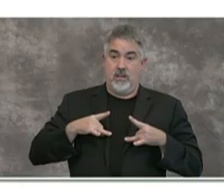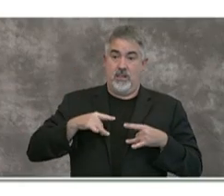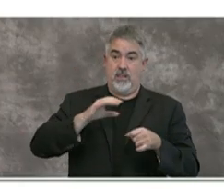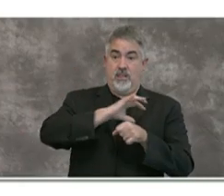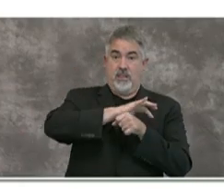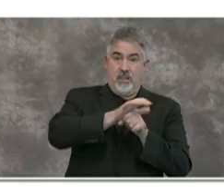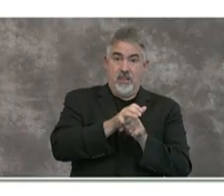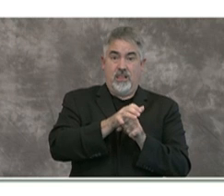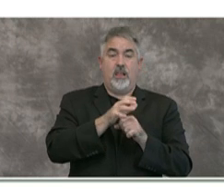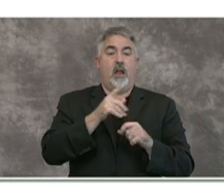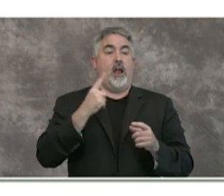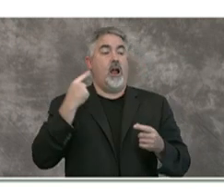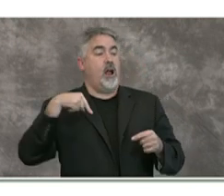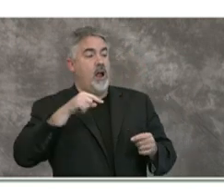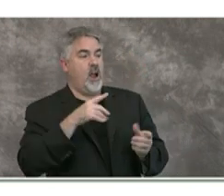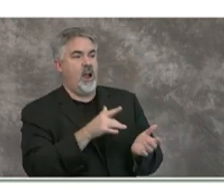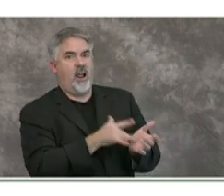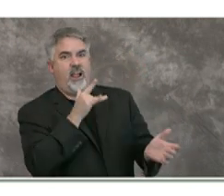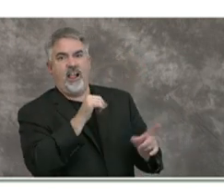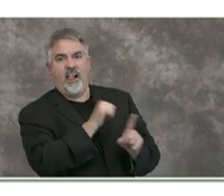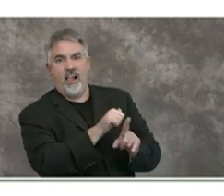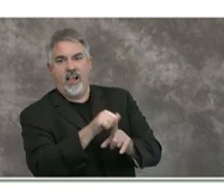at